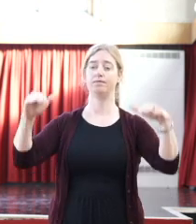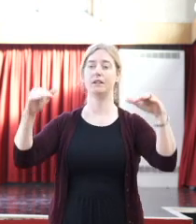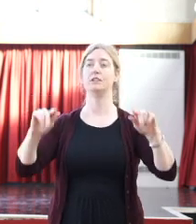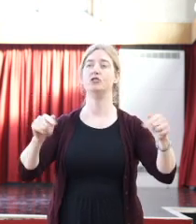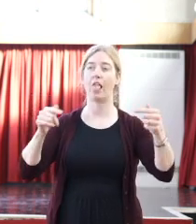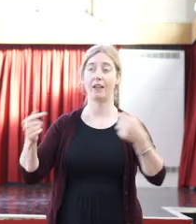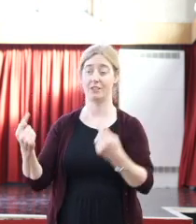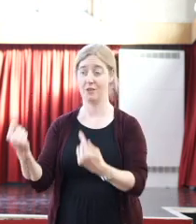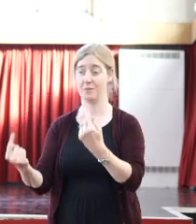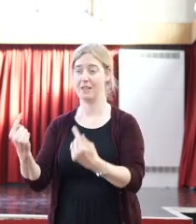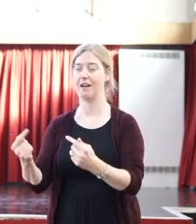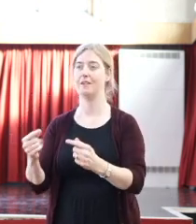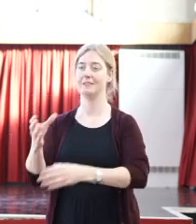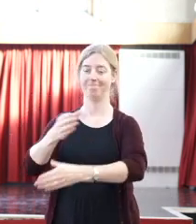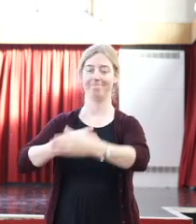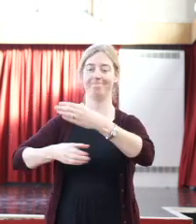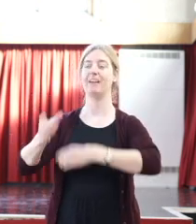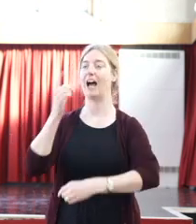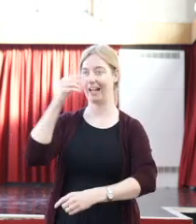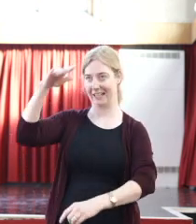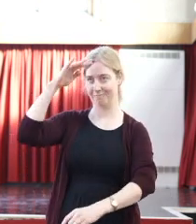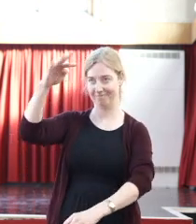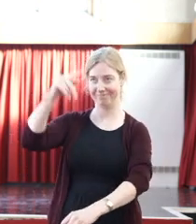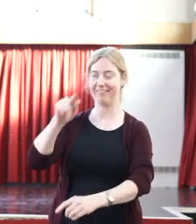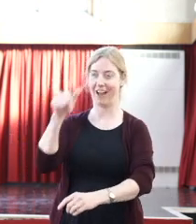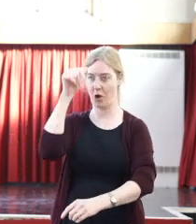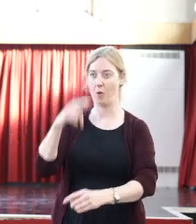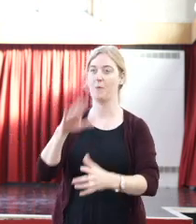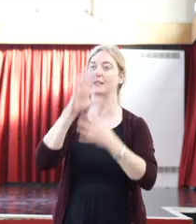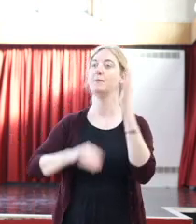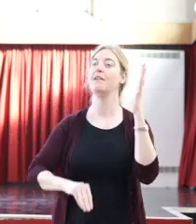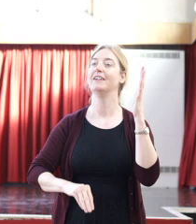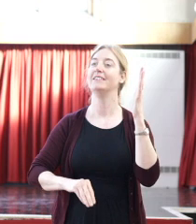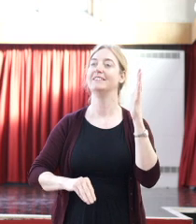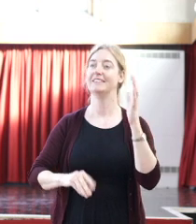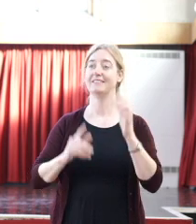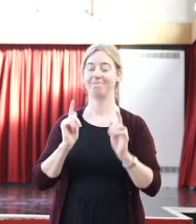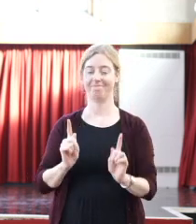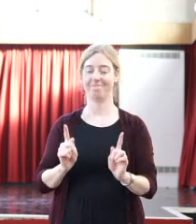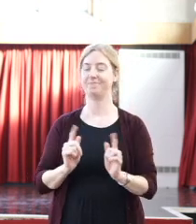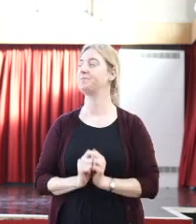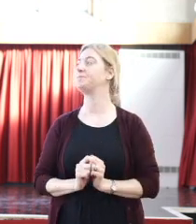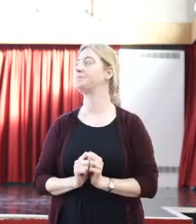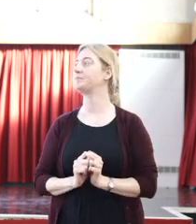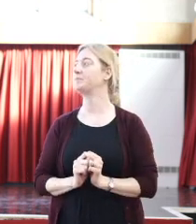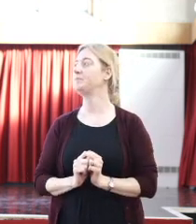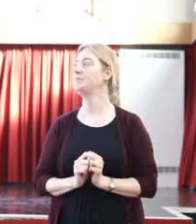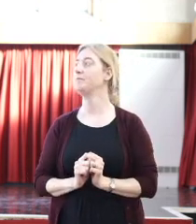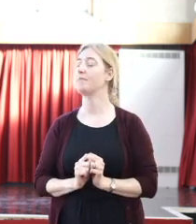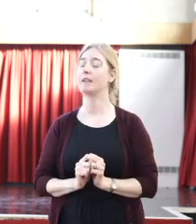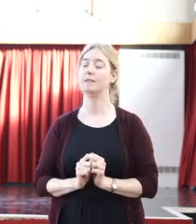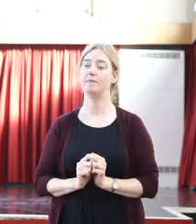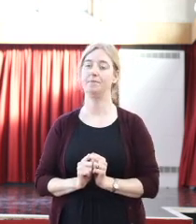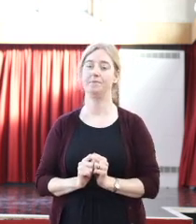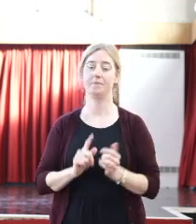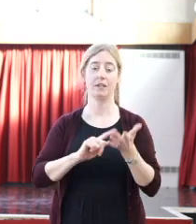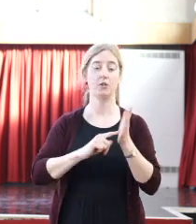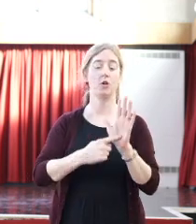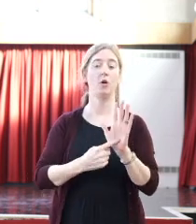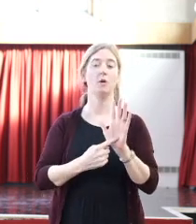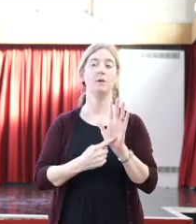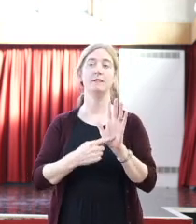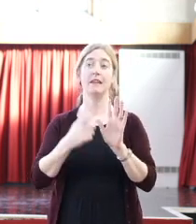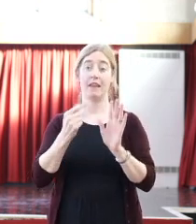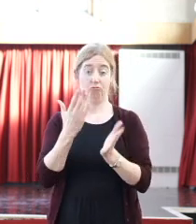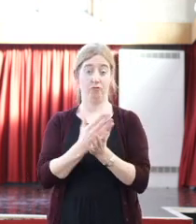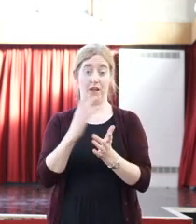young people who come through our doors each and every day face. It shows them in real